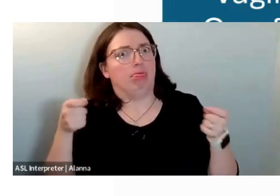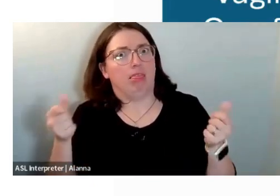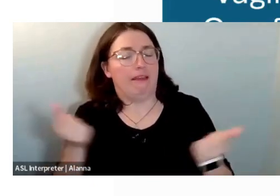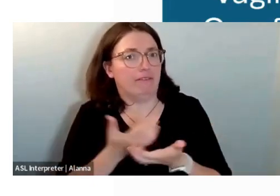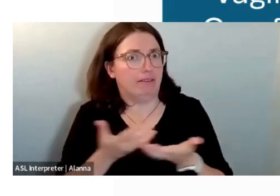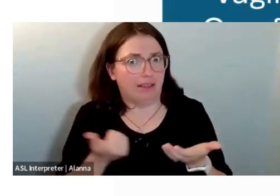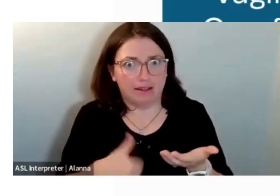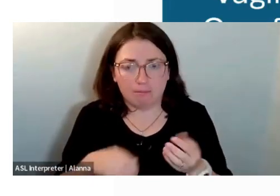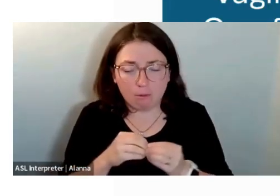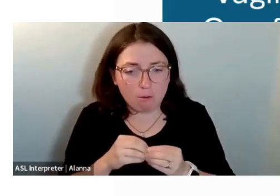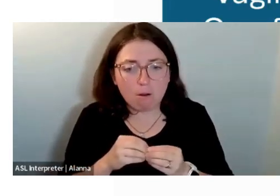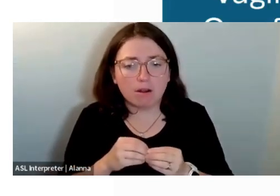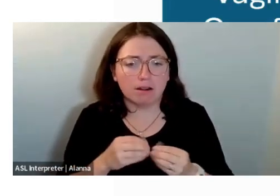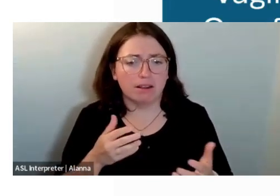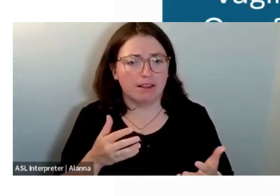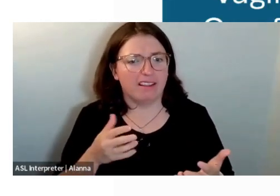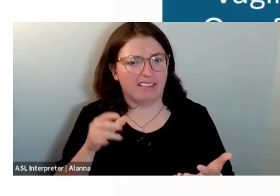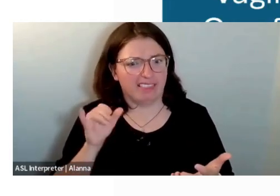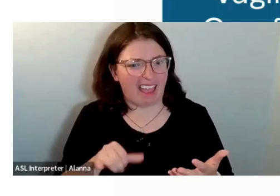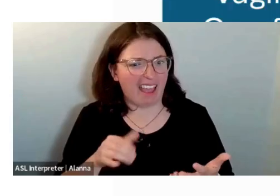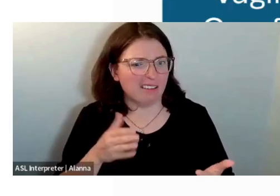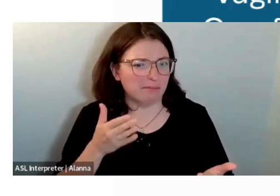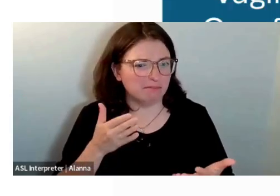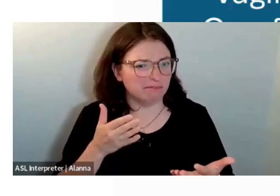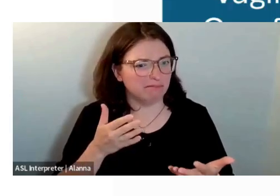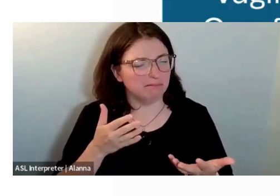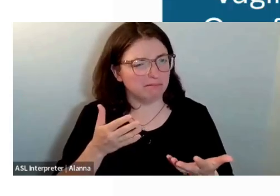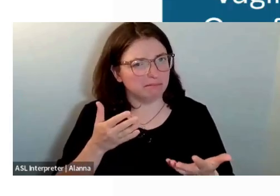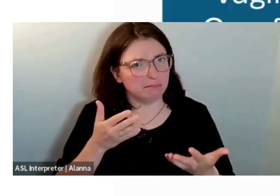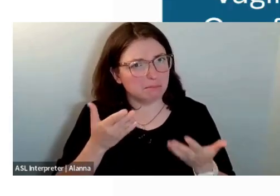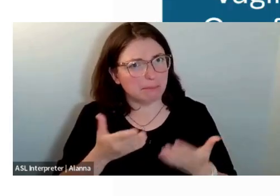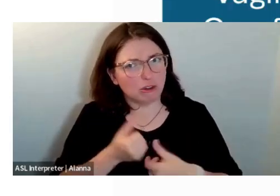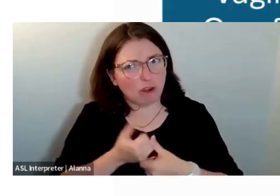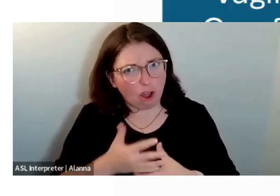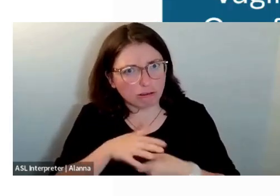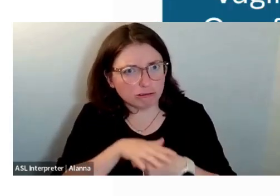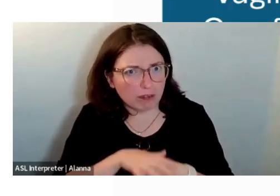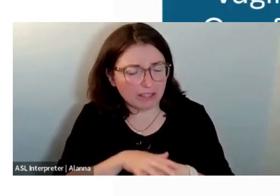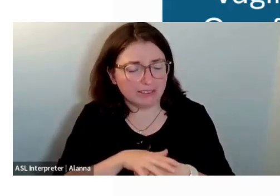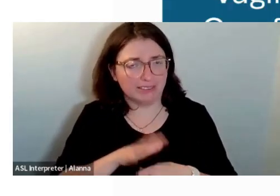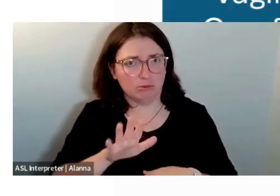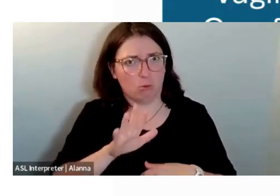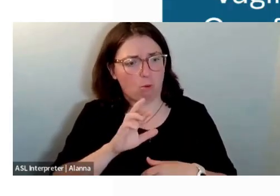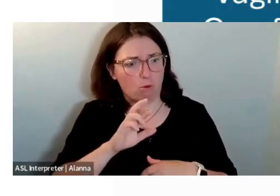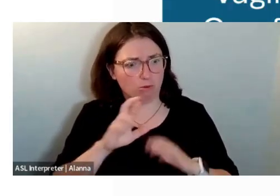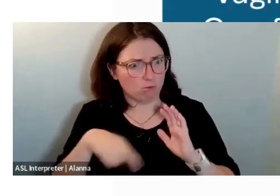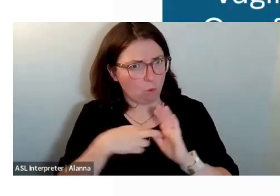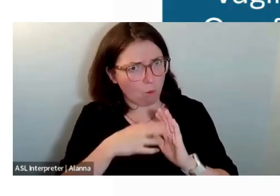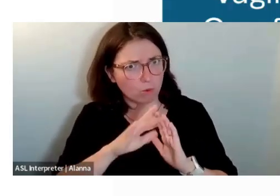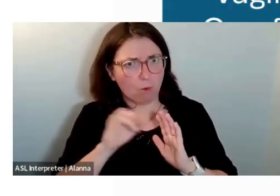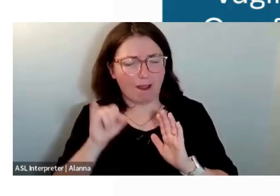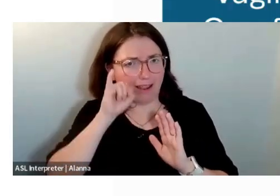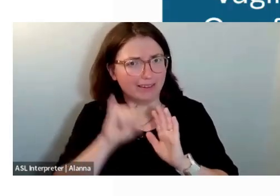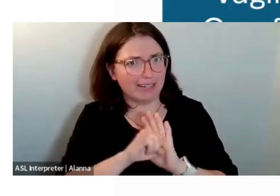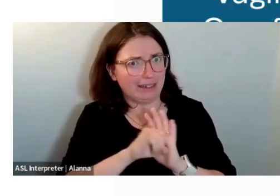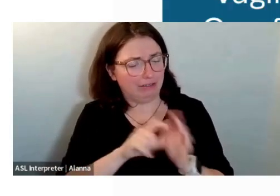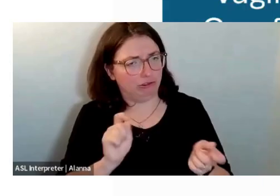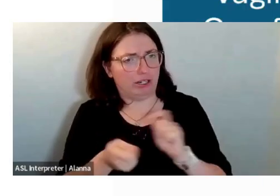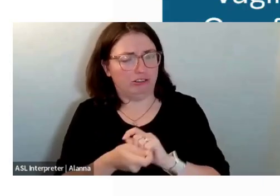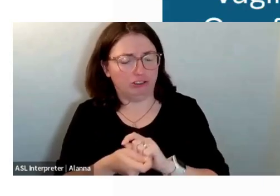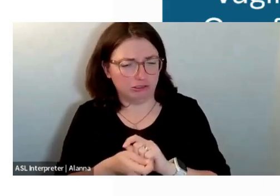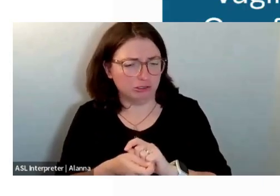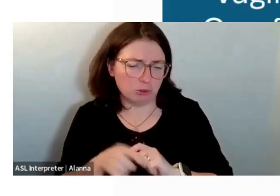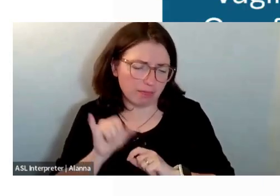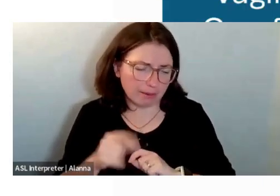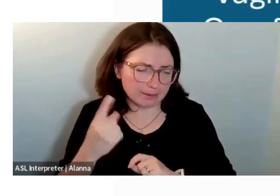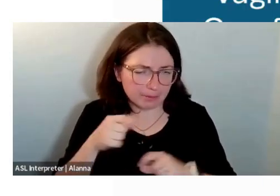one's identity, and this can create stress. So these are just some of the things that can happen. So let's talk a little bit